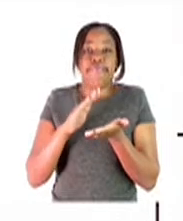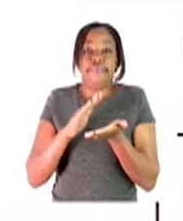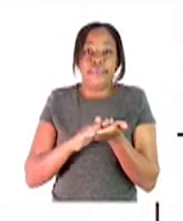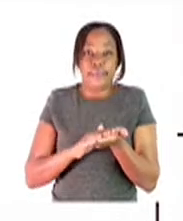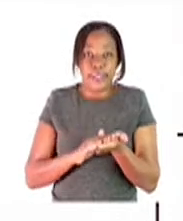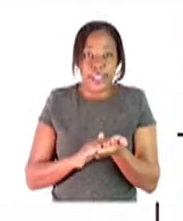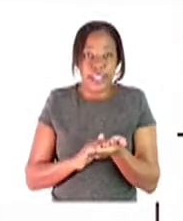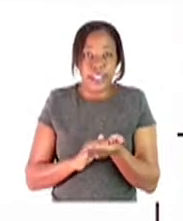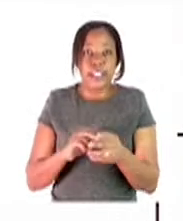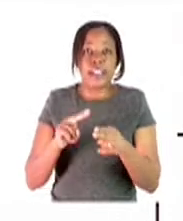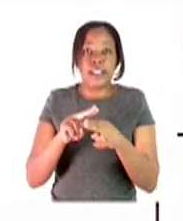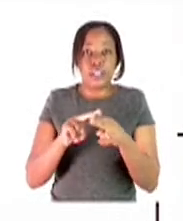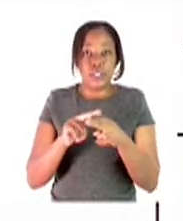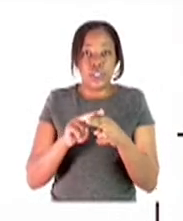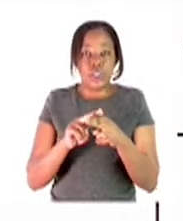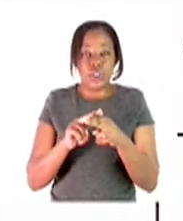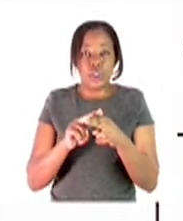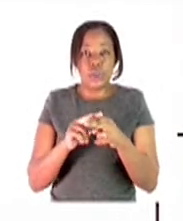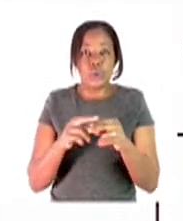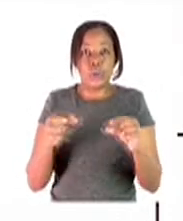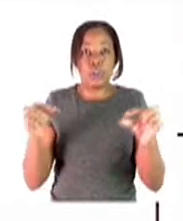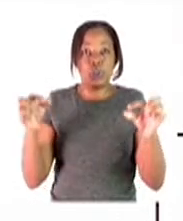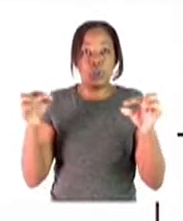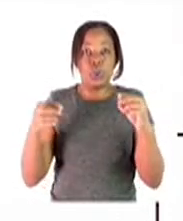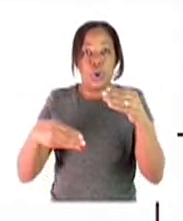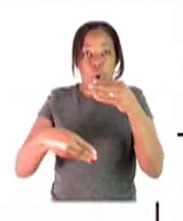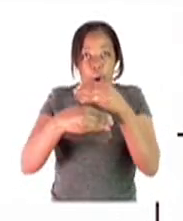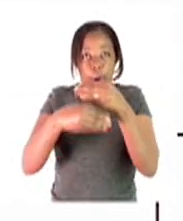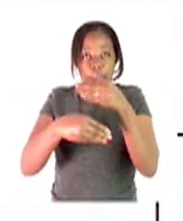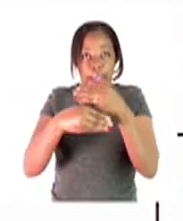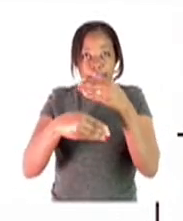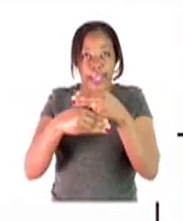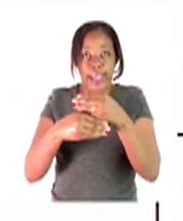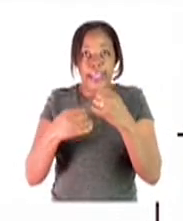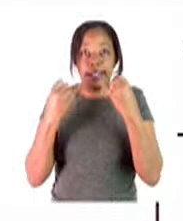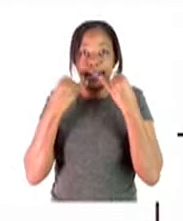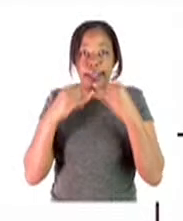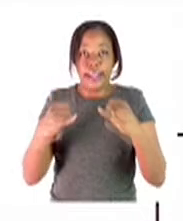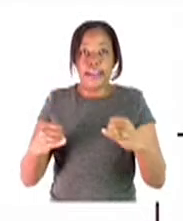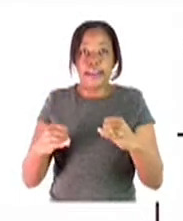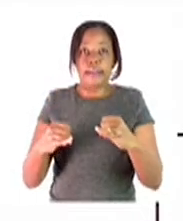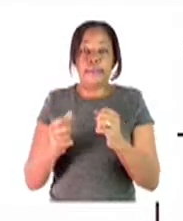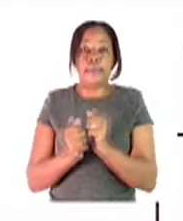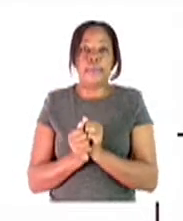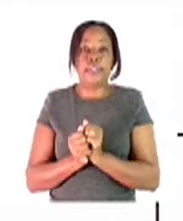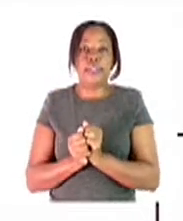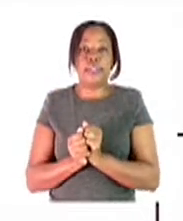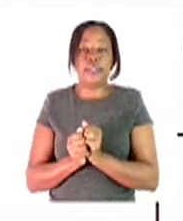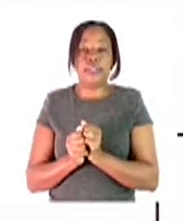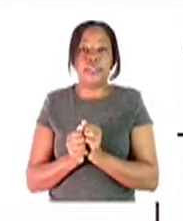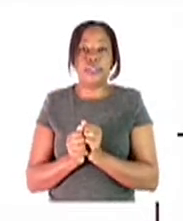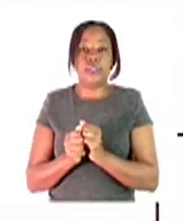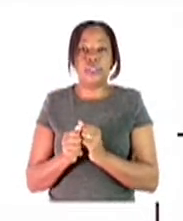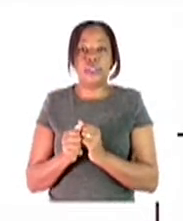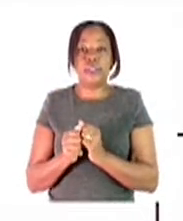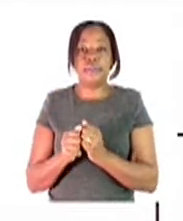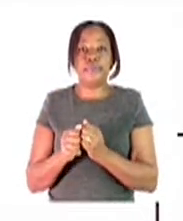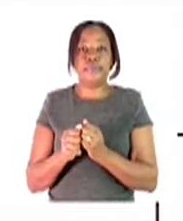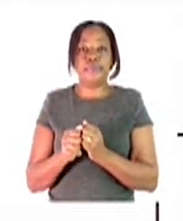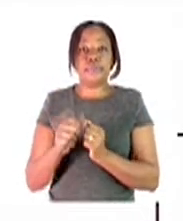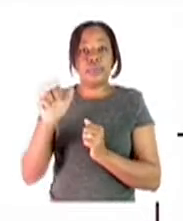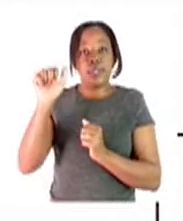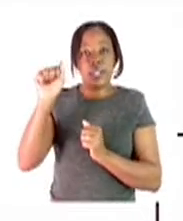other information. In addition to what you have said already or what you have done already, you use the and because you are adding